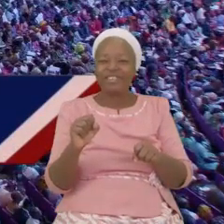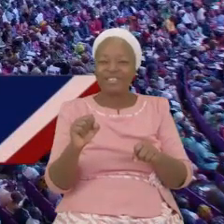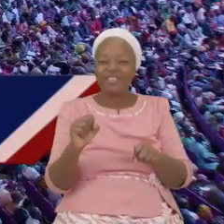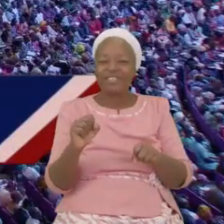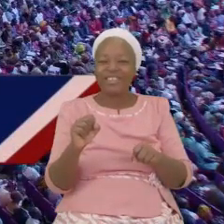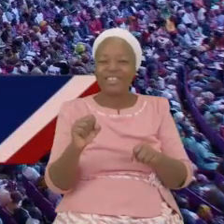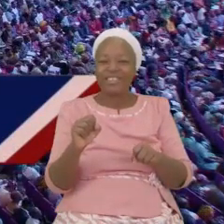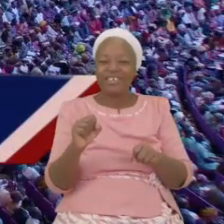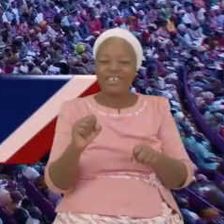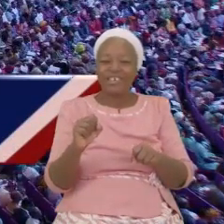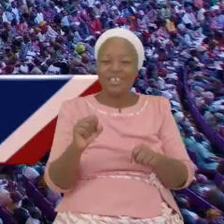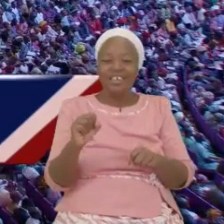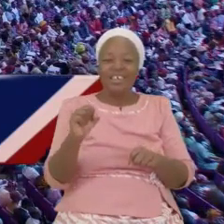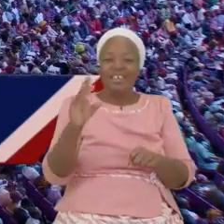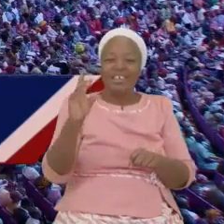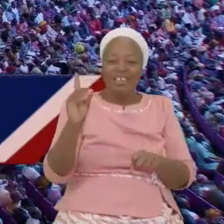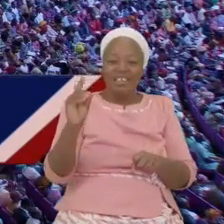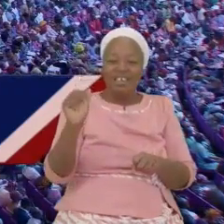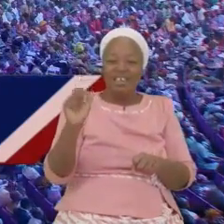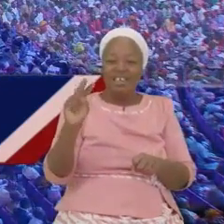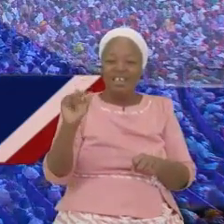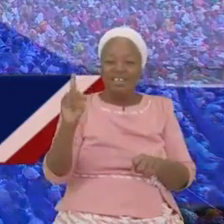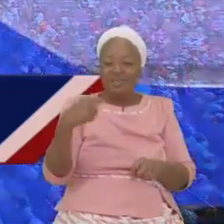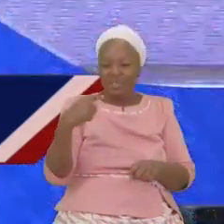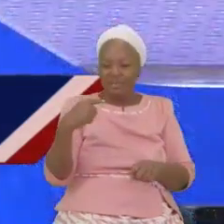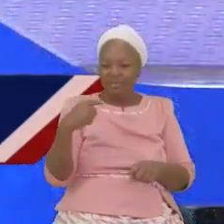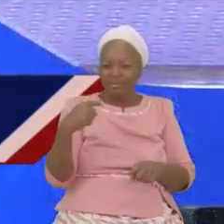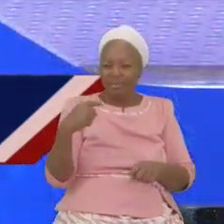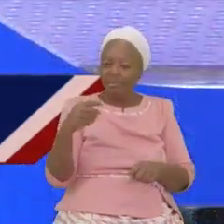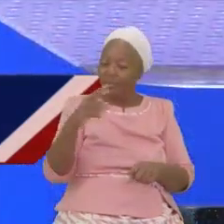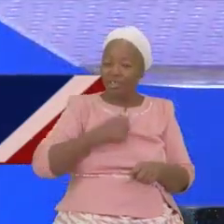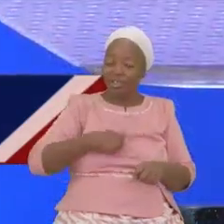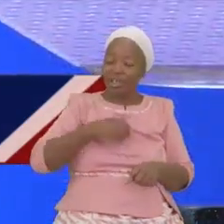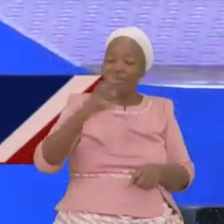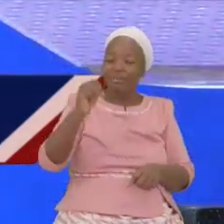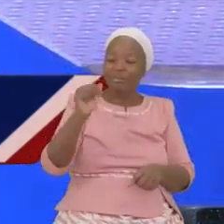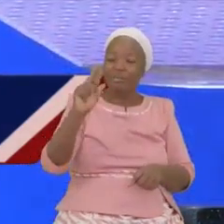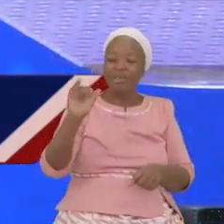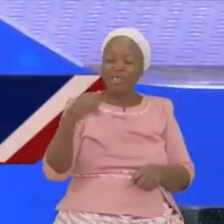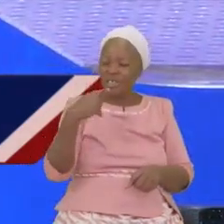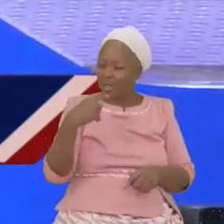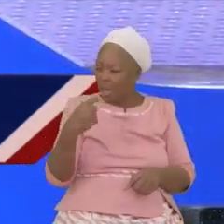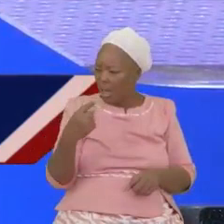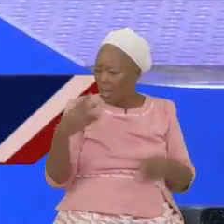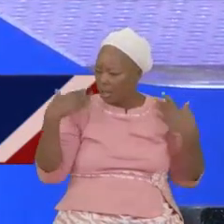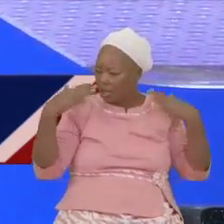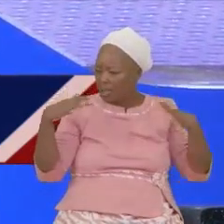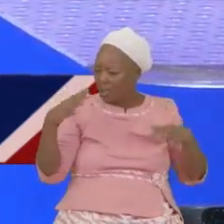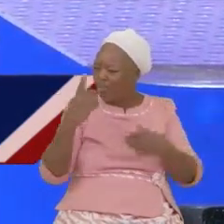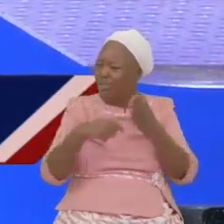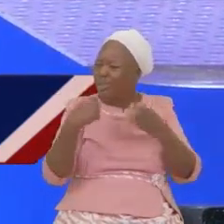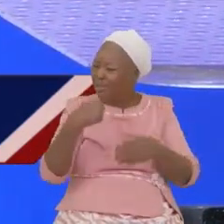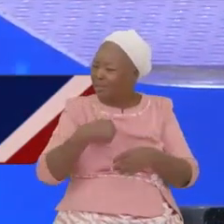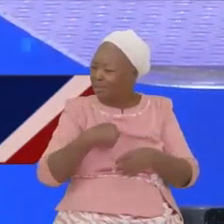Mary said, angel, what are you telling me? How can that be? Because I know not a